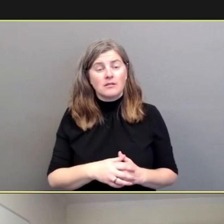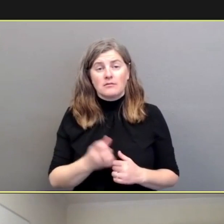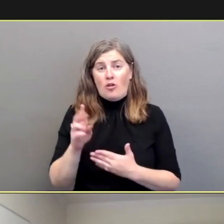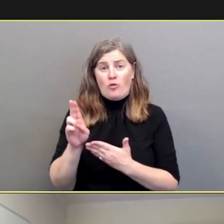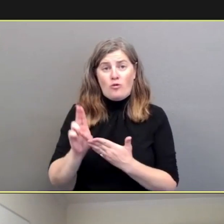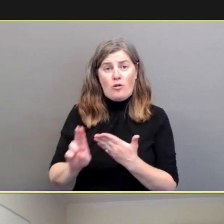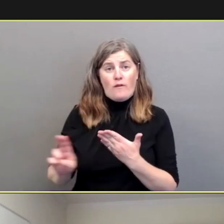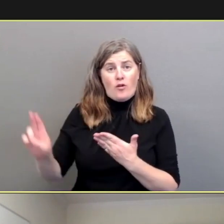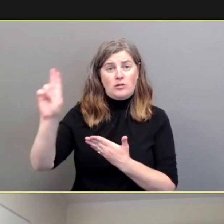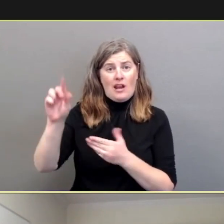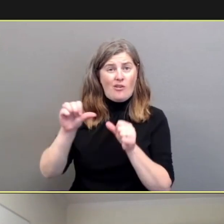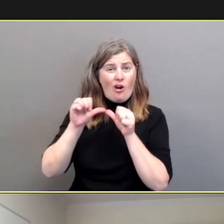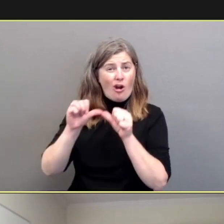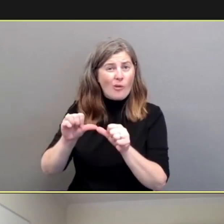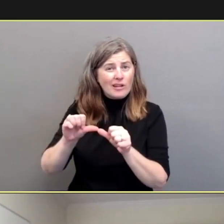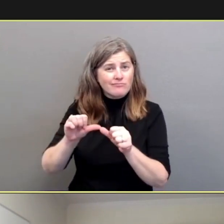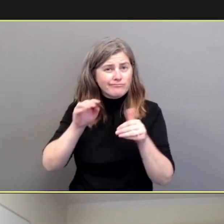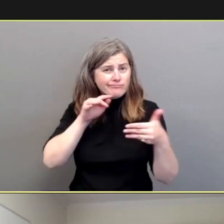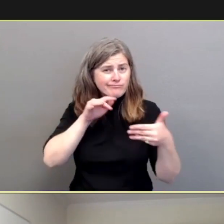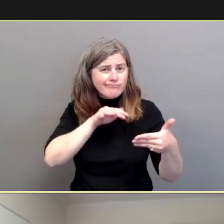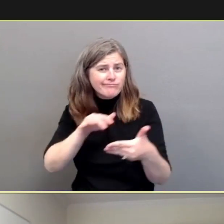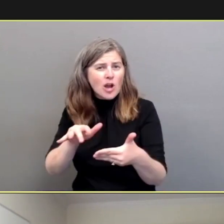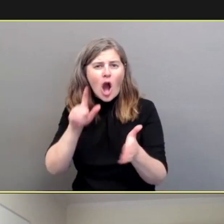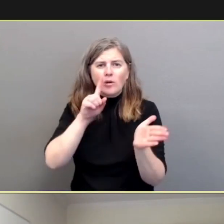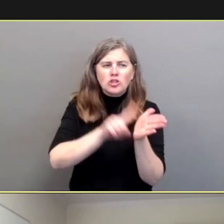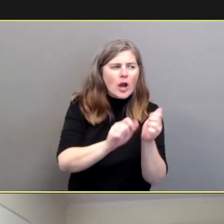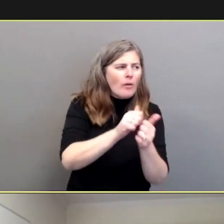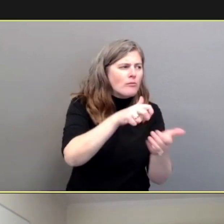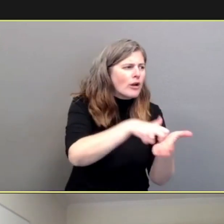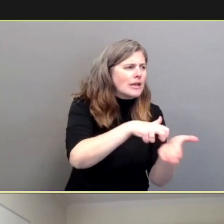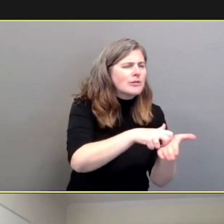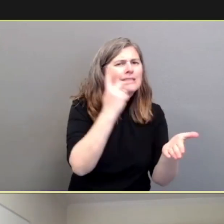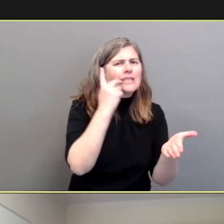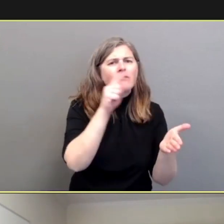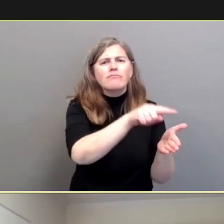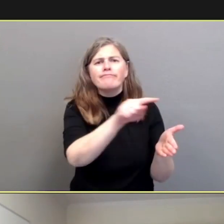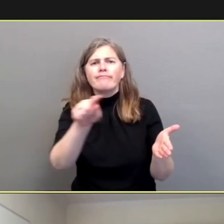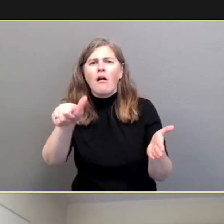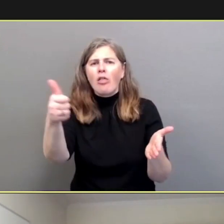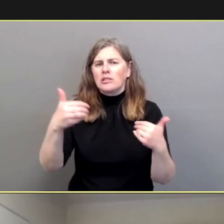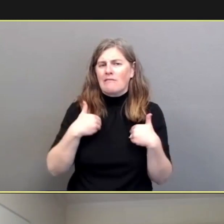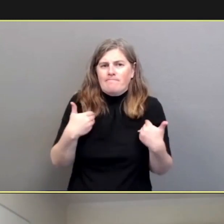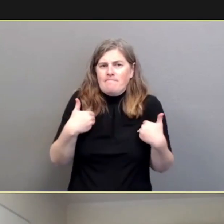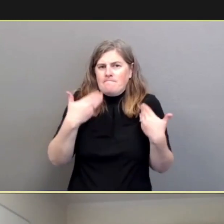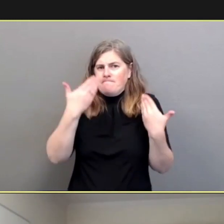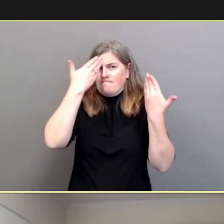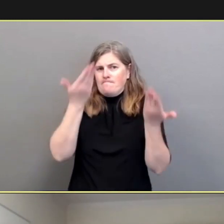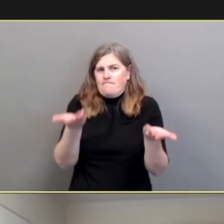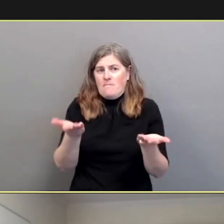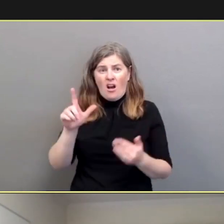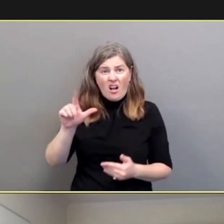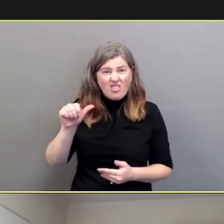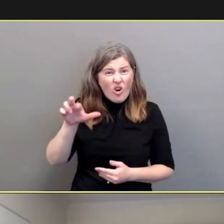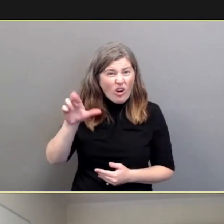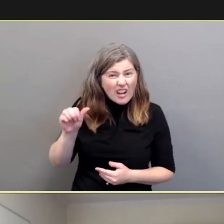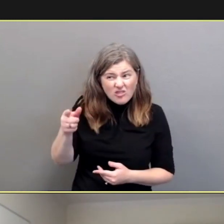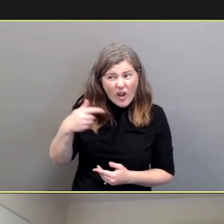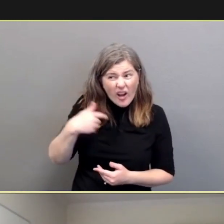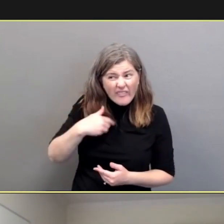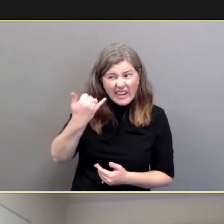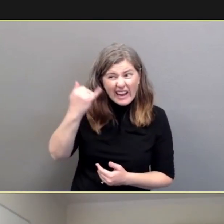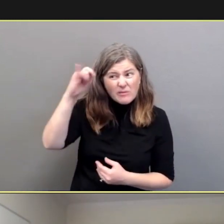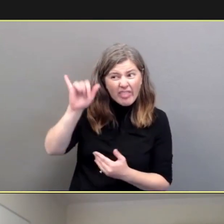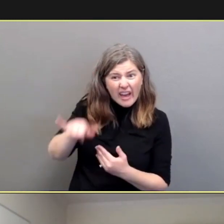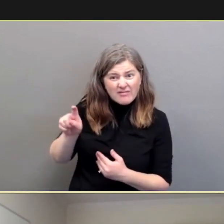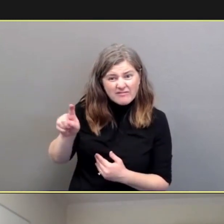ongoing cases, and we'll check with Presbyterian and see if there's others. I don't know, Laura, or do you have any idea about that at